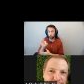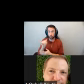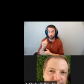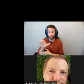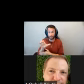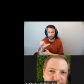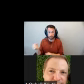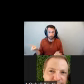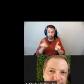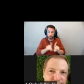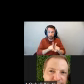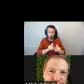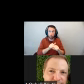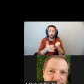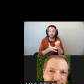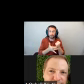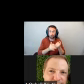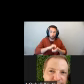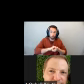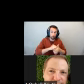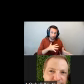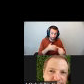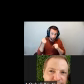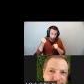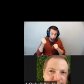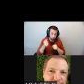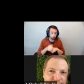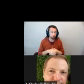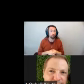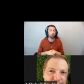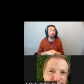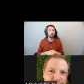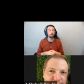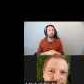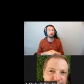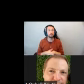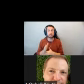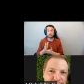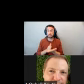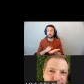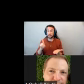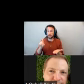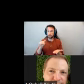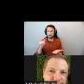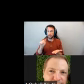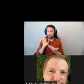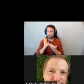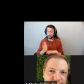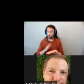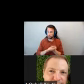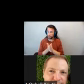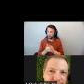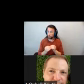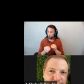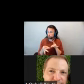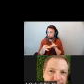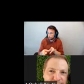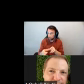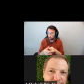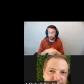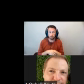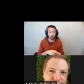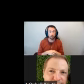faster. We've actually streamlined some data deliverables, and we've even gone as far